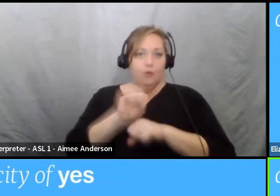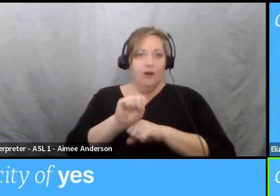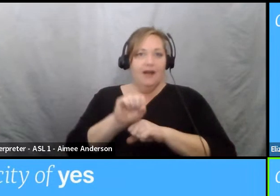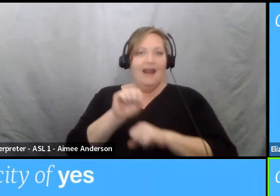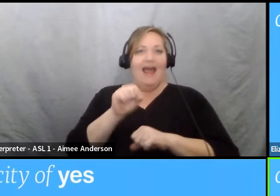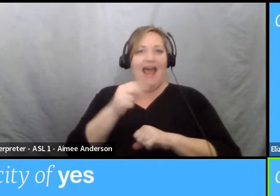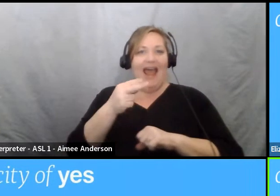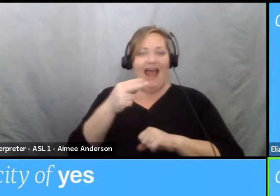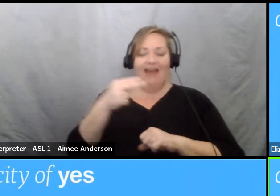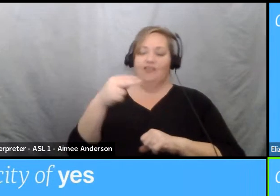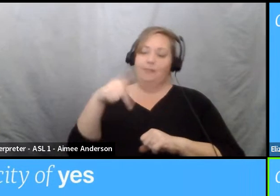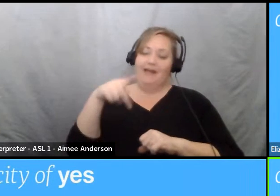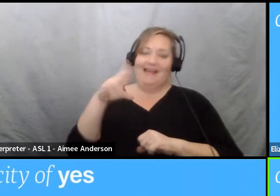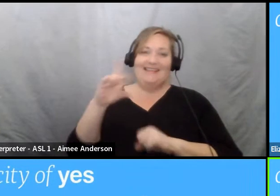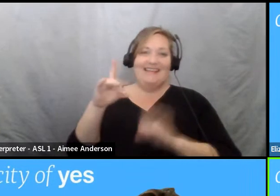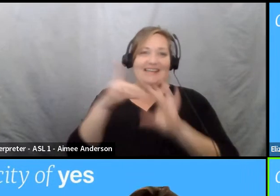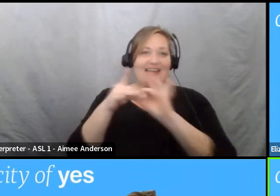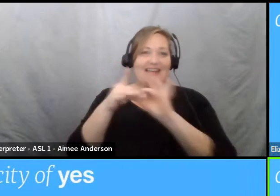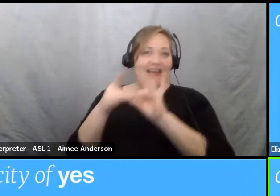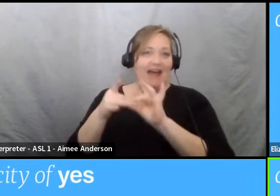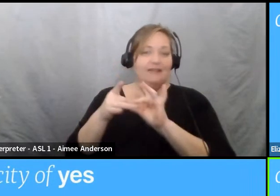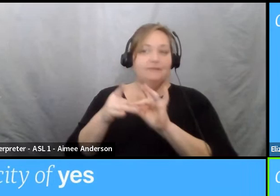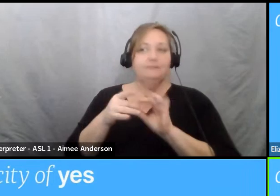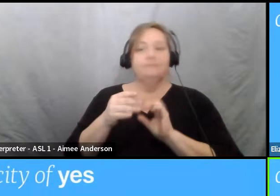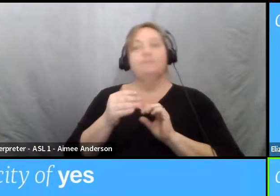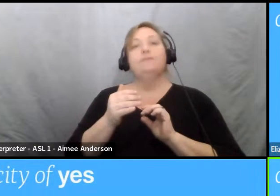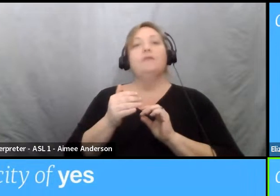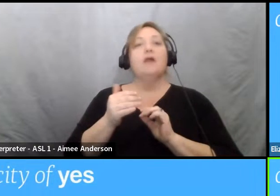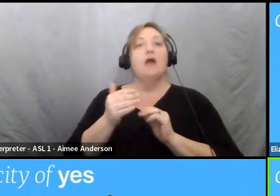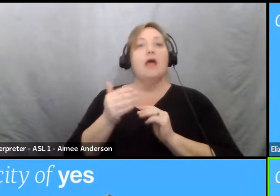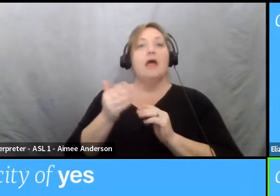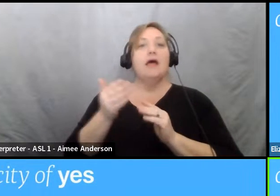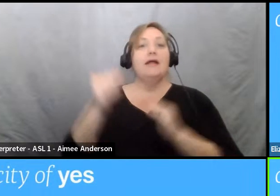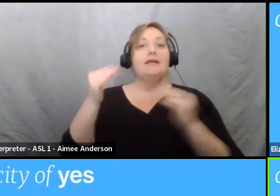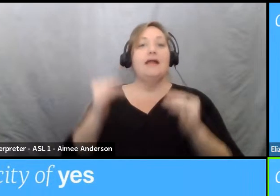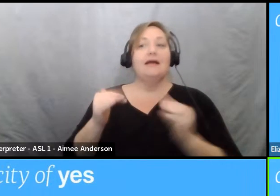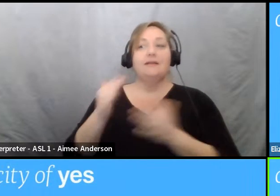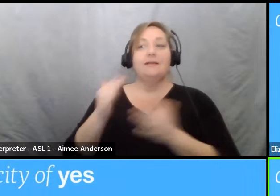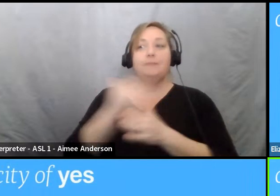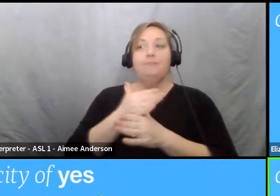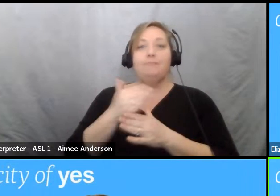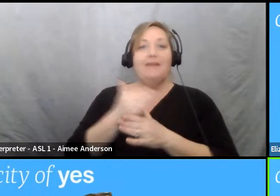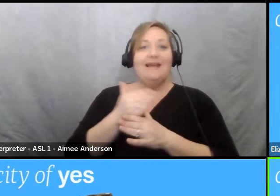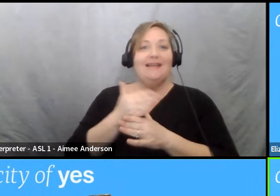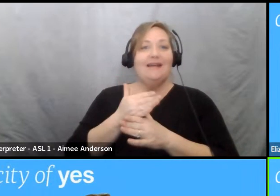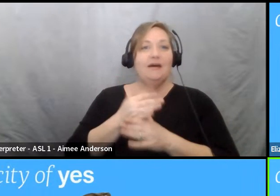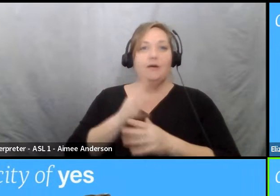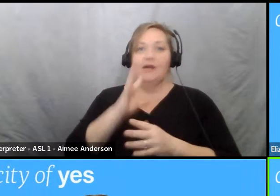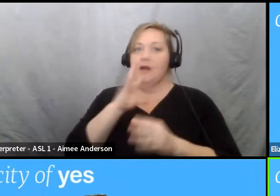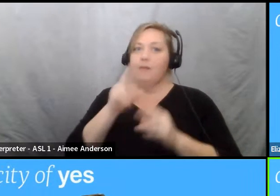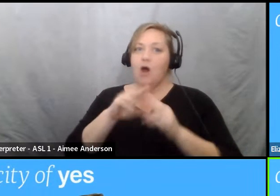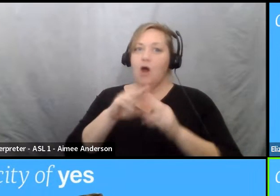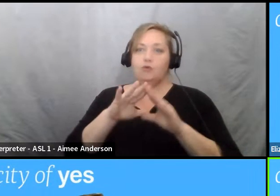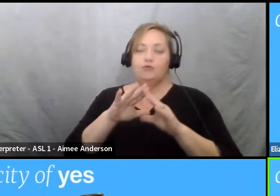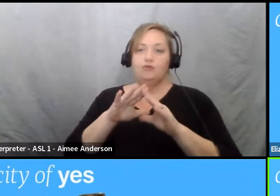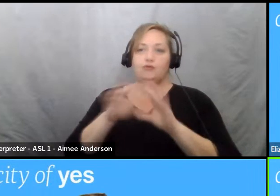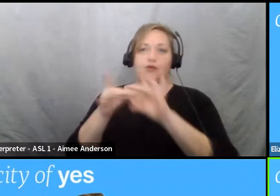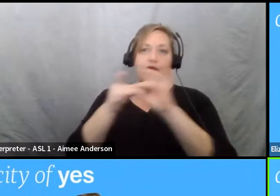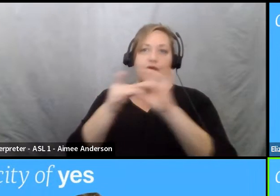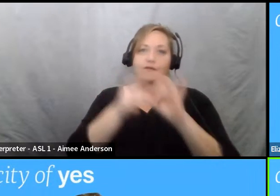make those connections. Next, in our medium and high density proposals, we're not talking about universal affordability preference